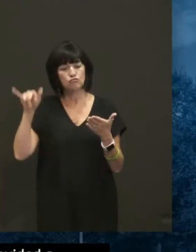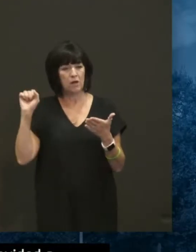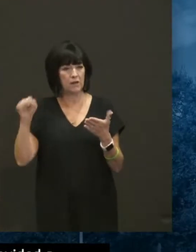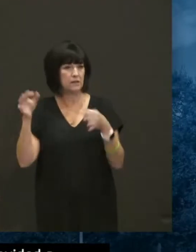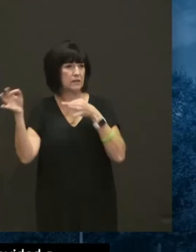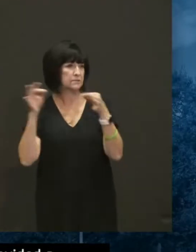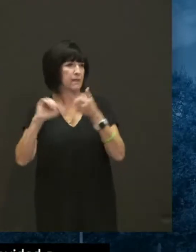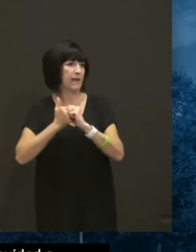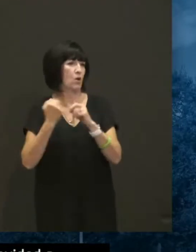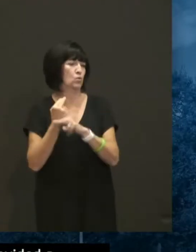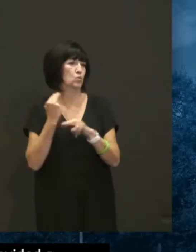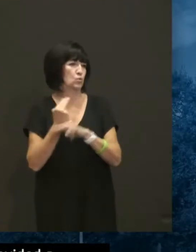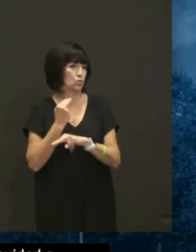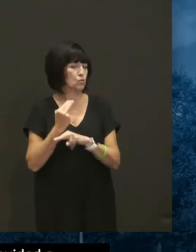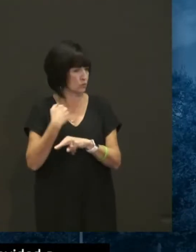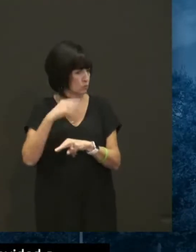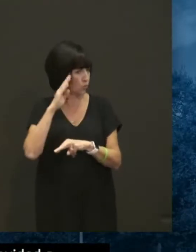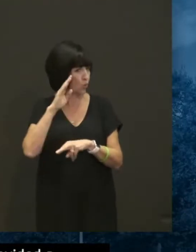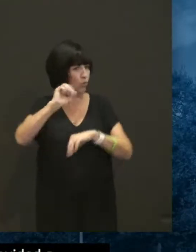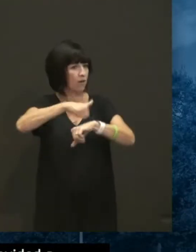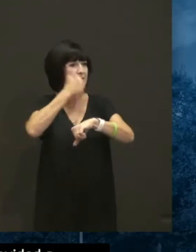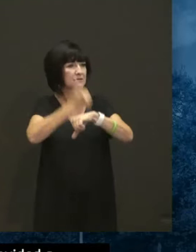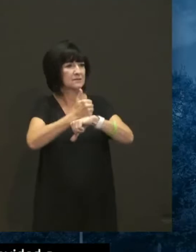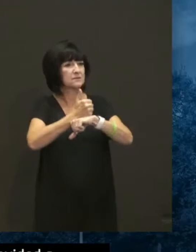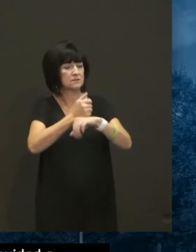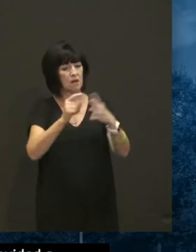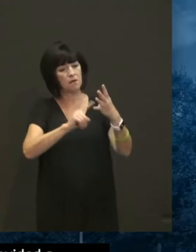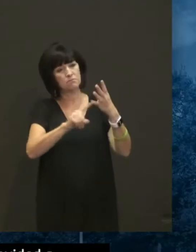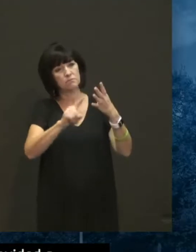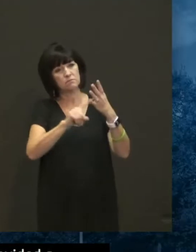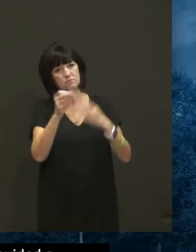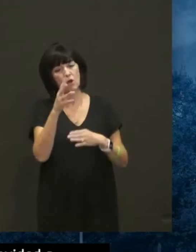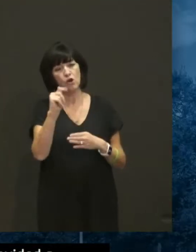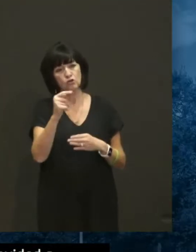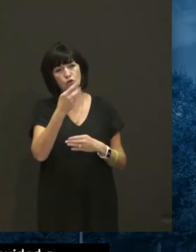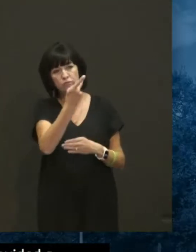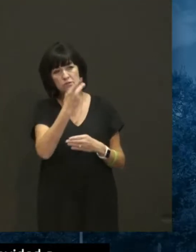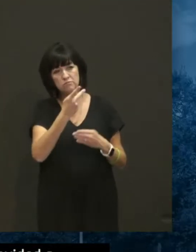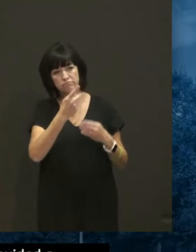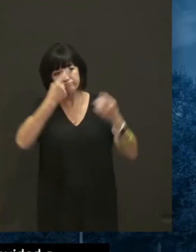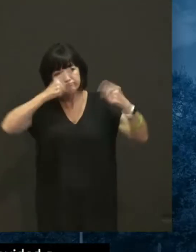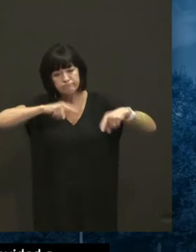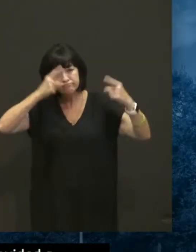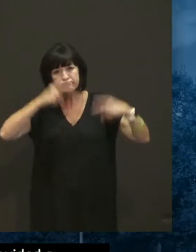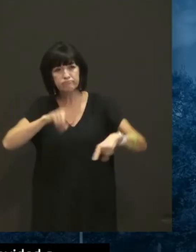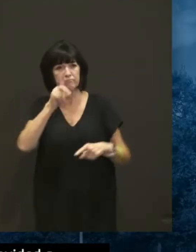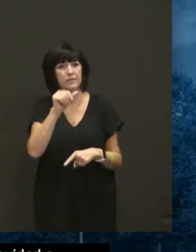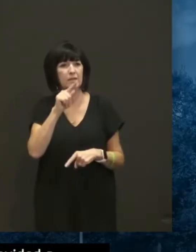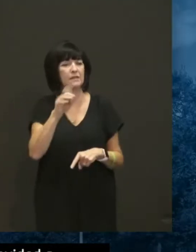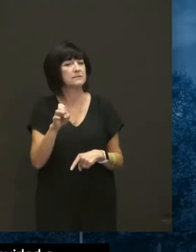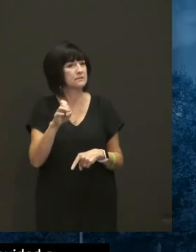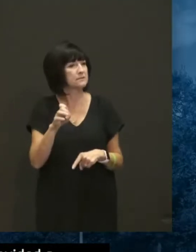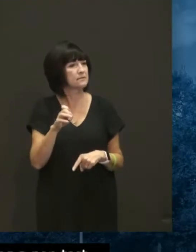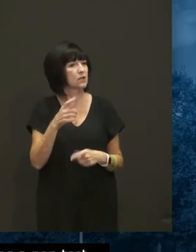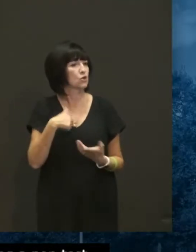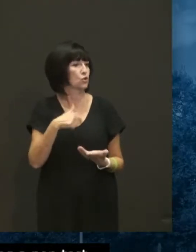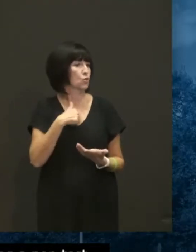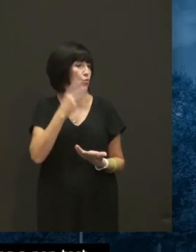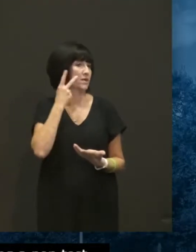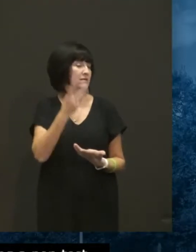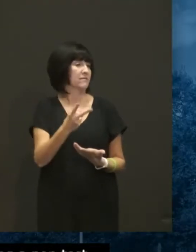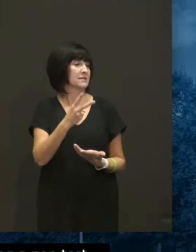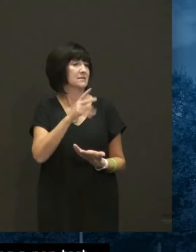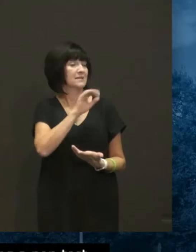doing an on-site testing event there, I believe, the last week in October. We've been working on some dates. But I think if there's one thing we've seen from President Clark, it's really